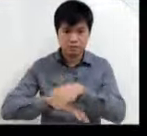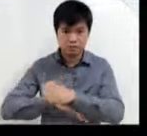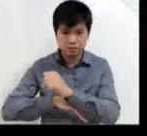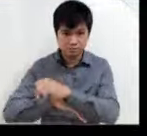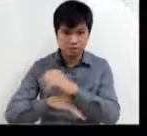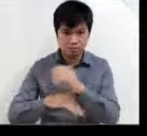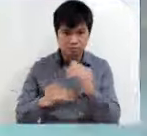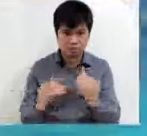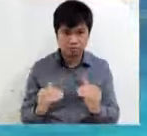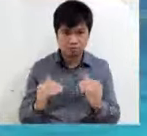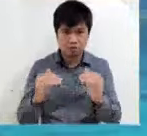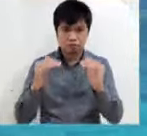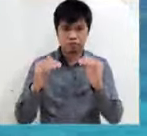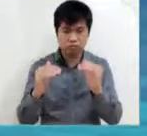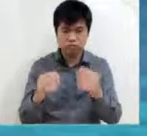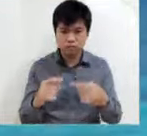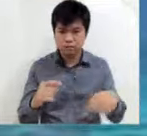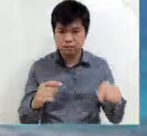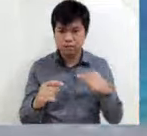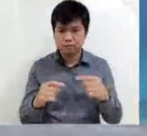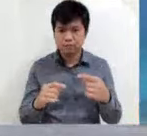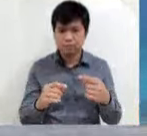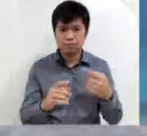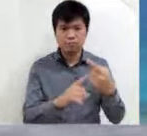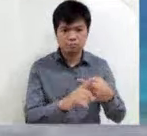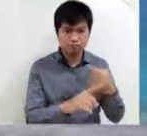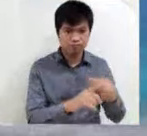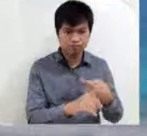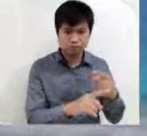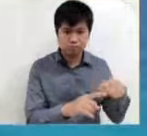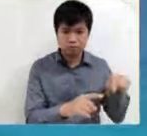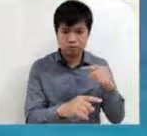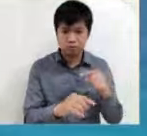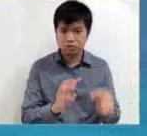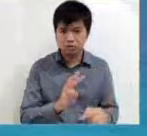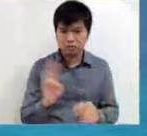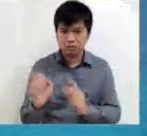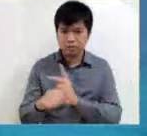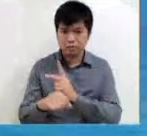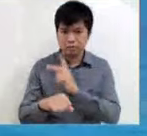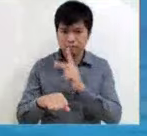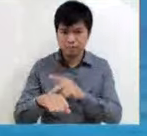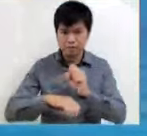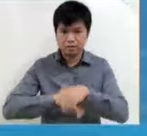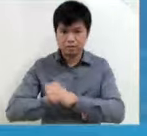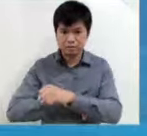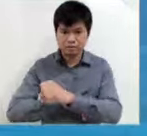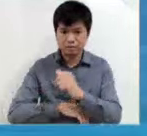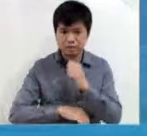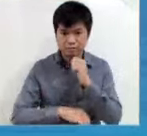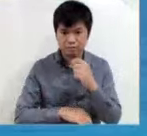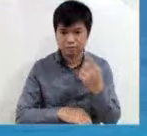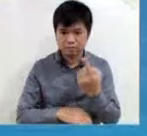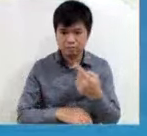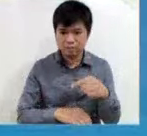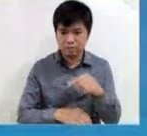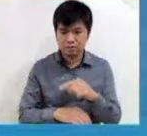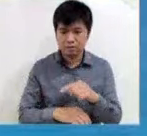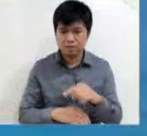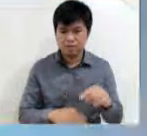much these past couple of months. You know, the West Philippine Sea is not just the focus of tensions now. There's